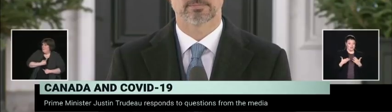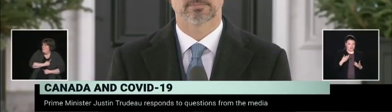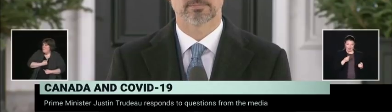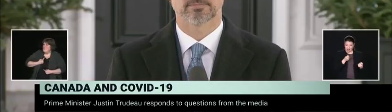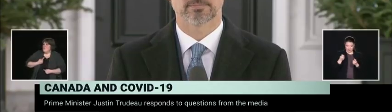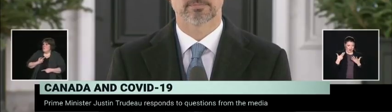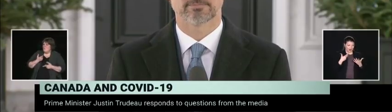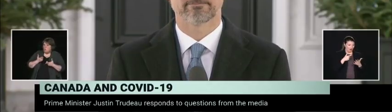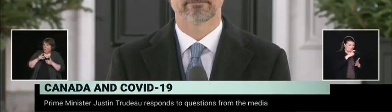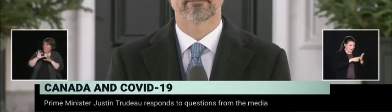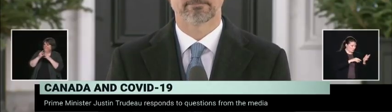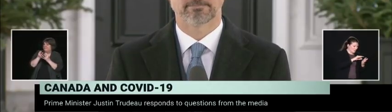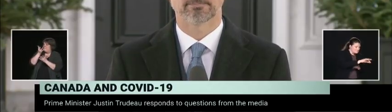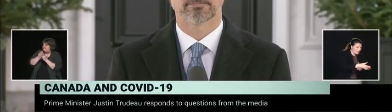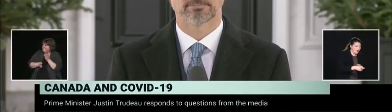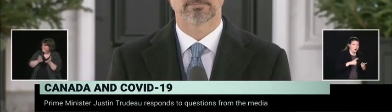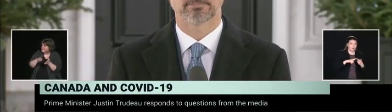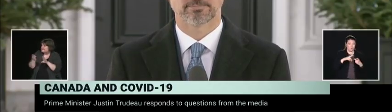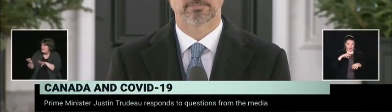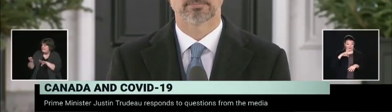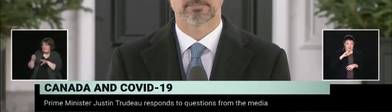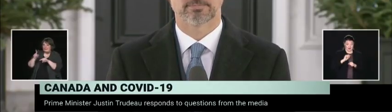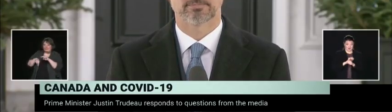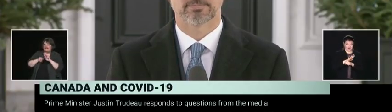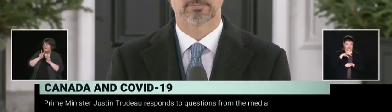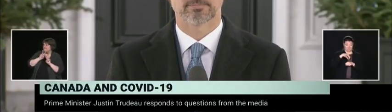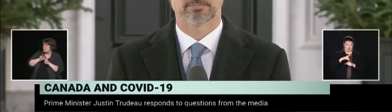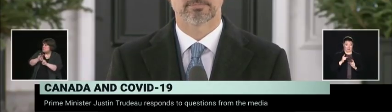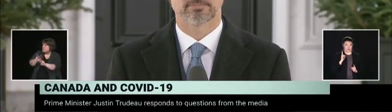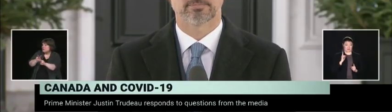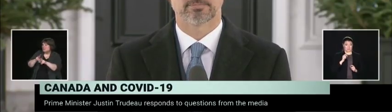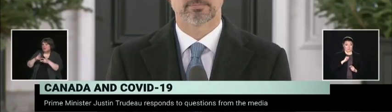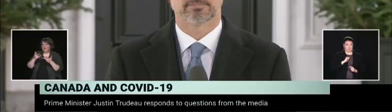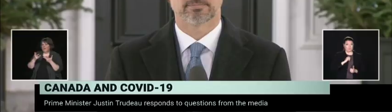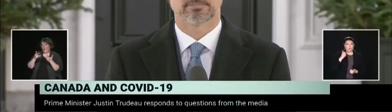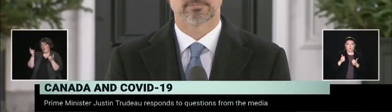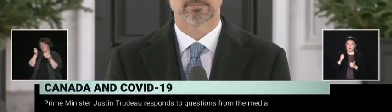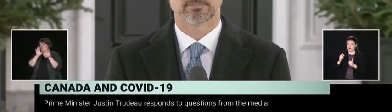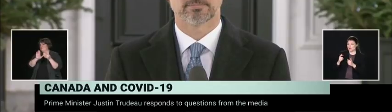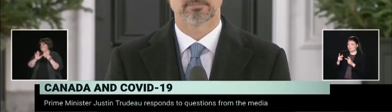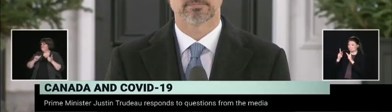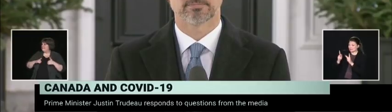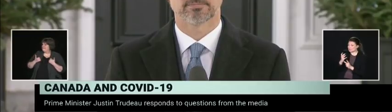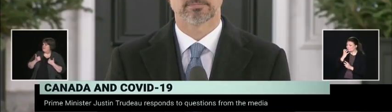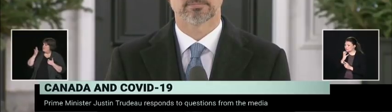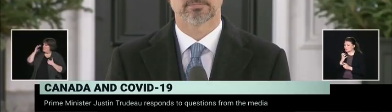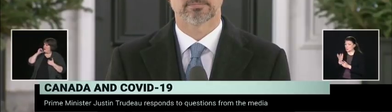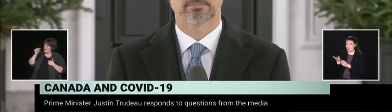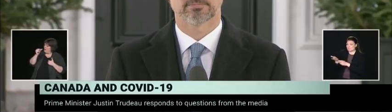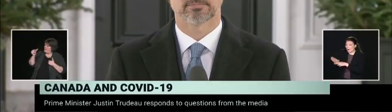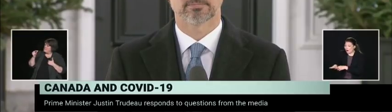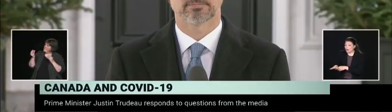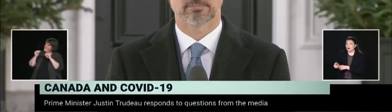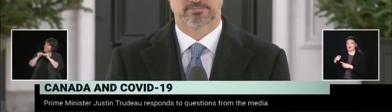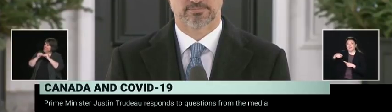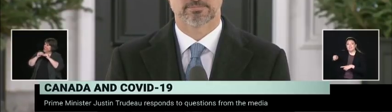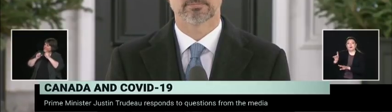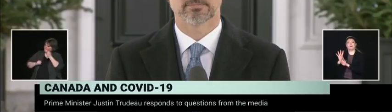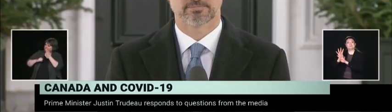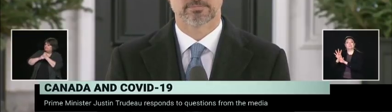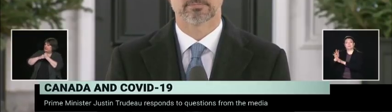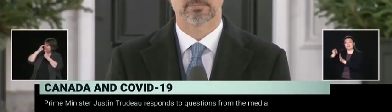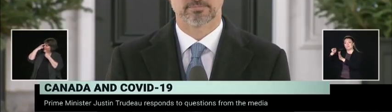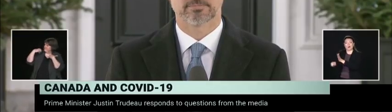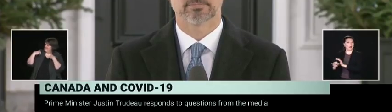they've lost a loved one to the virus and can't have a funeral or a celebration of life. Why hasn't your government done more in terms of mental health support, and